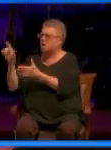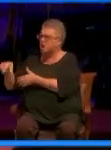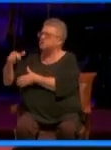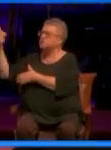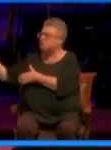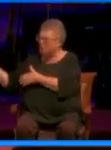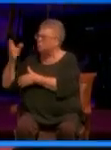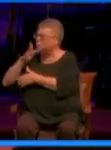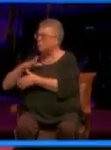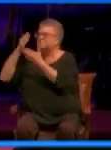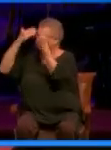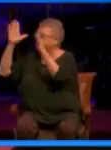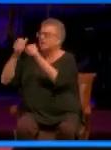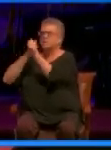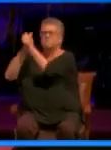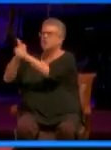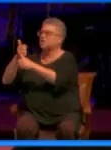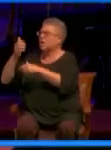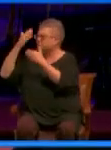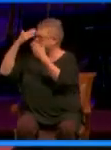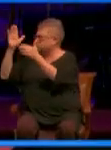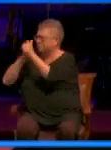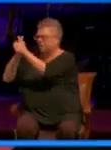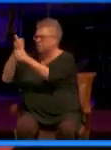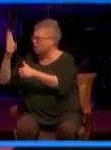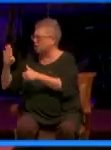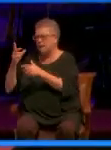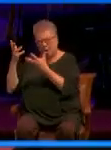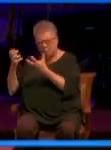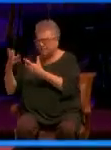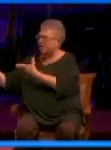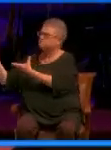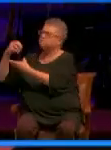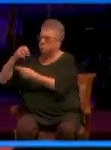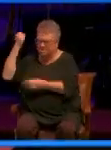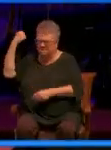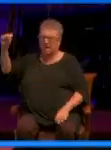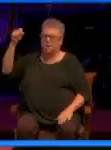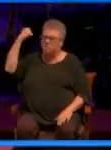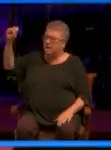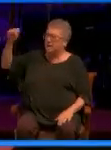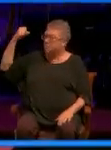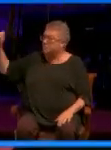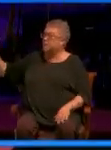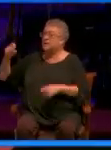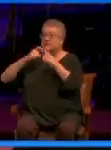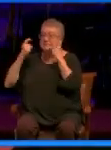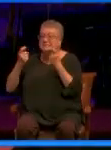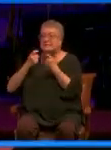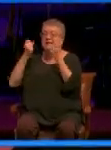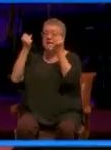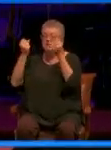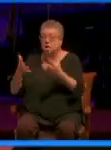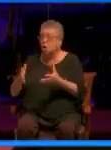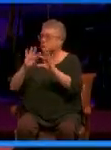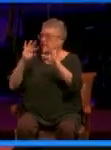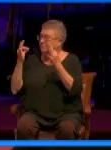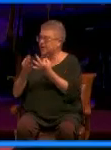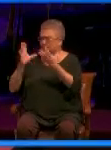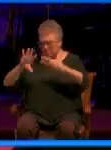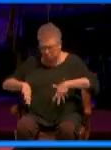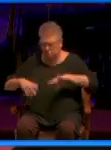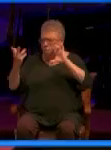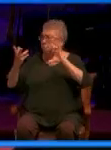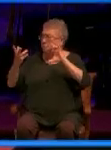pagan woman. I'm going to bring another sinner into this story. I'm going to rebel again. Sin has broken this family. Listen to me